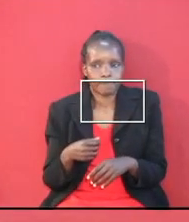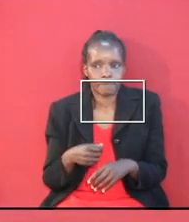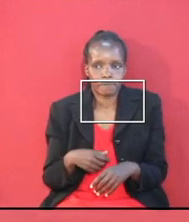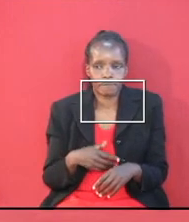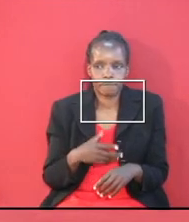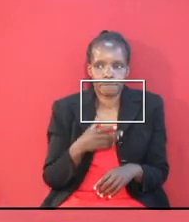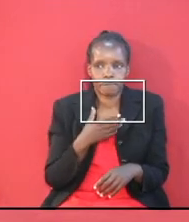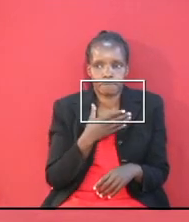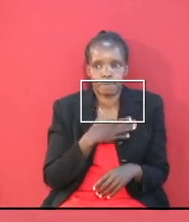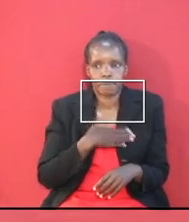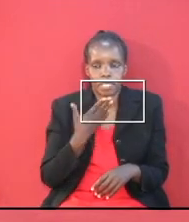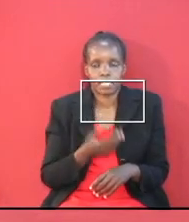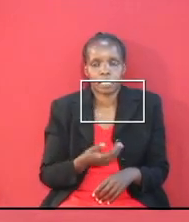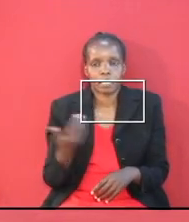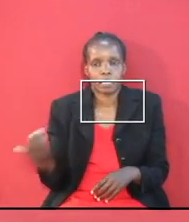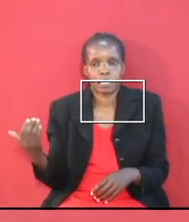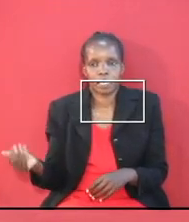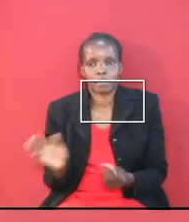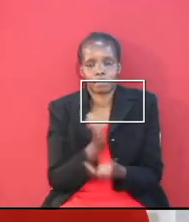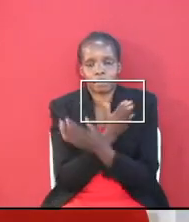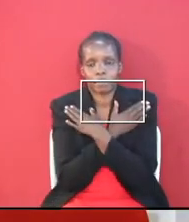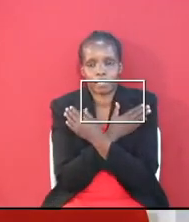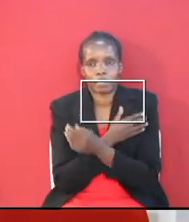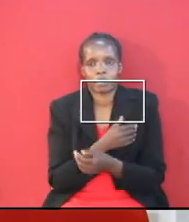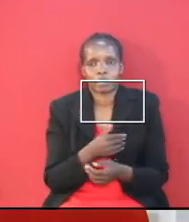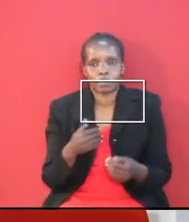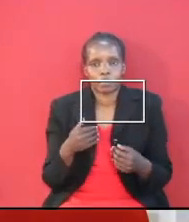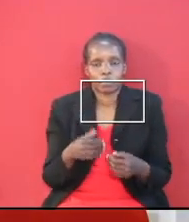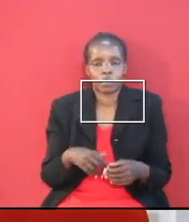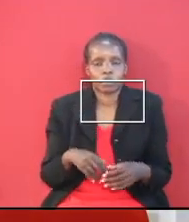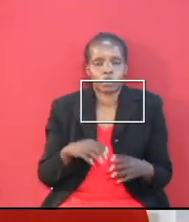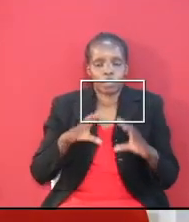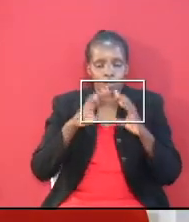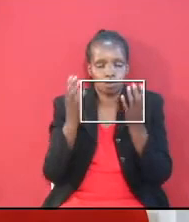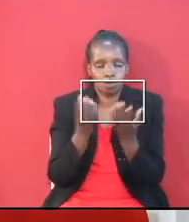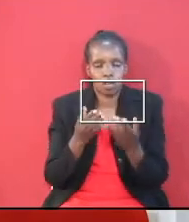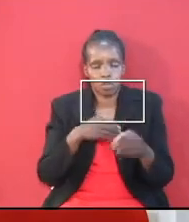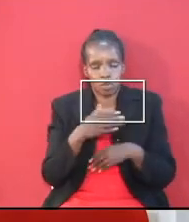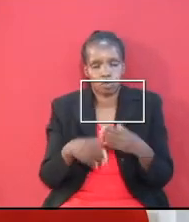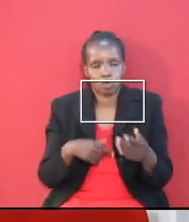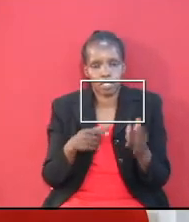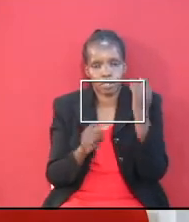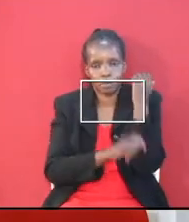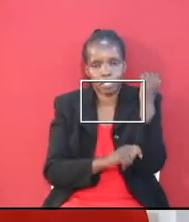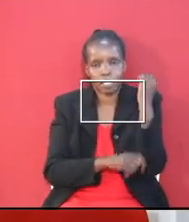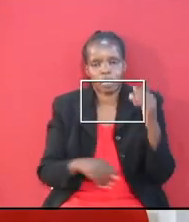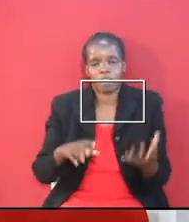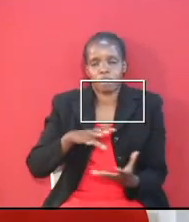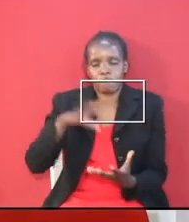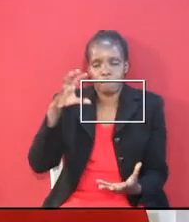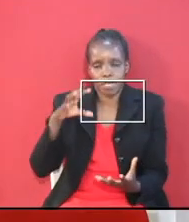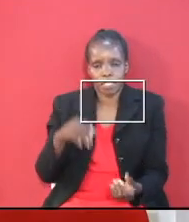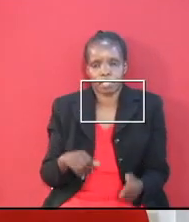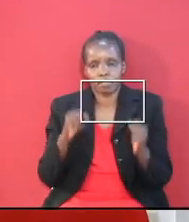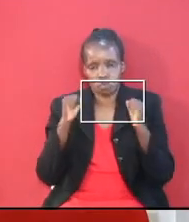My fellow young people, viewers at home and across the world, when temptations comes to you so strong,